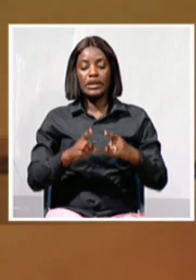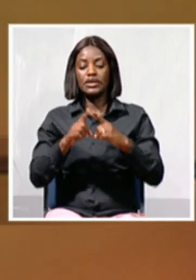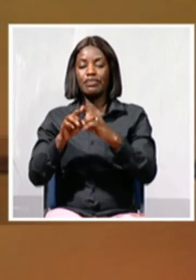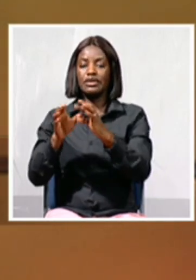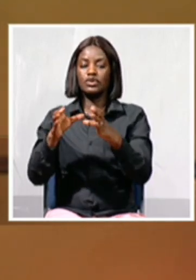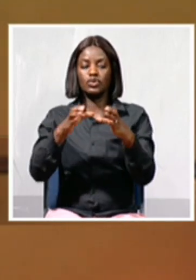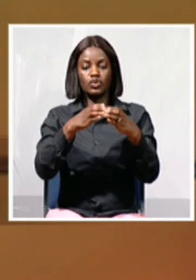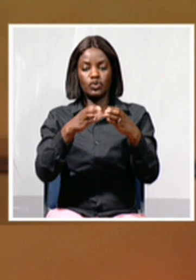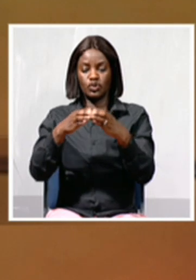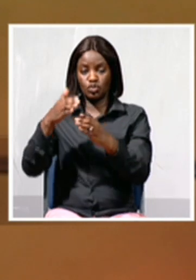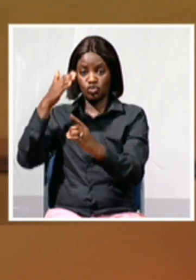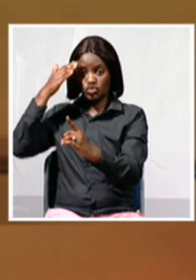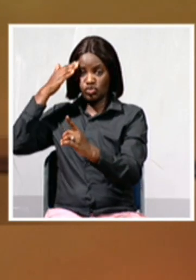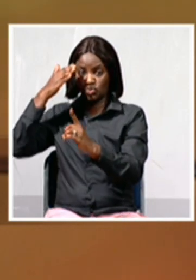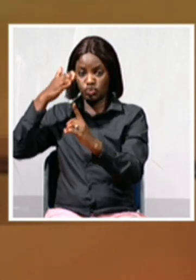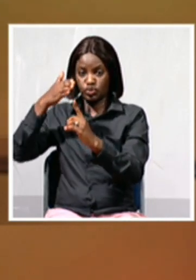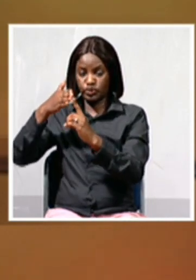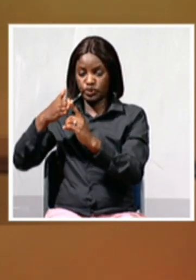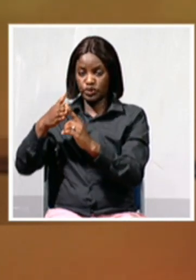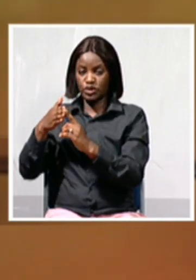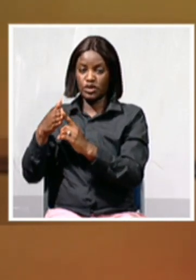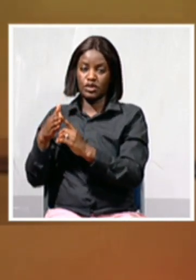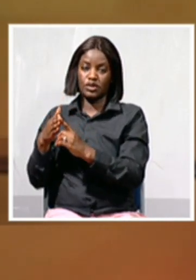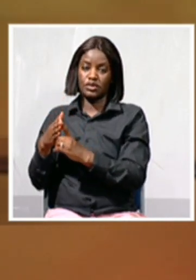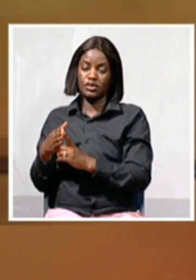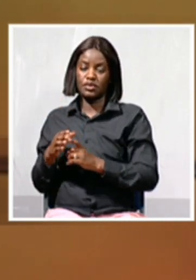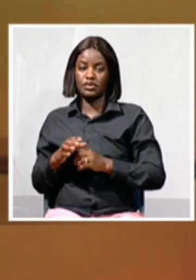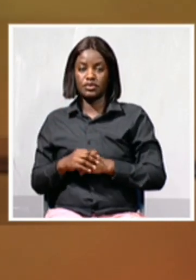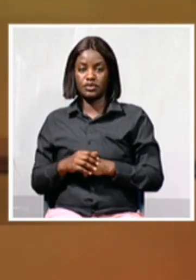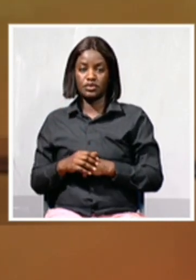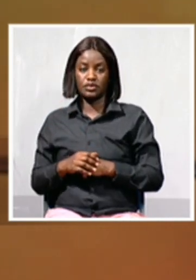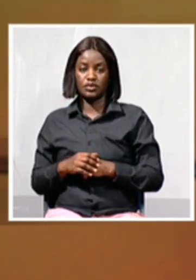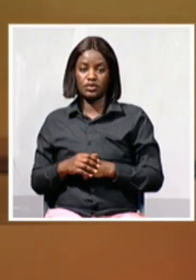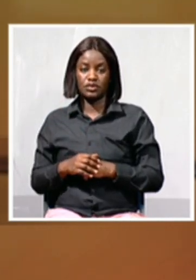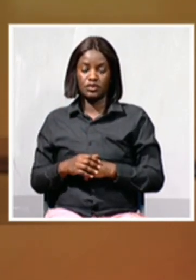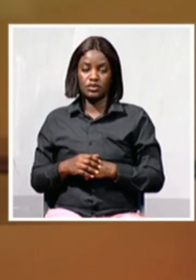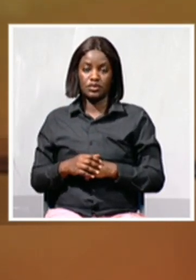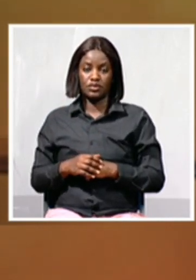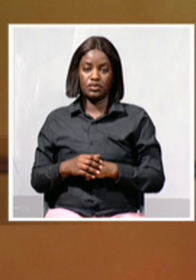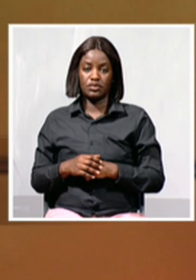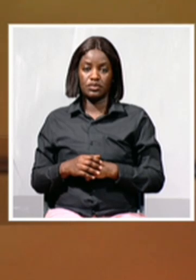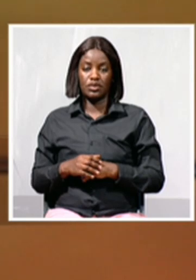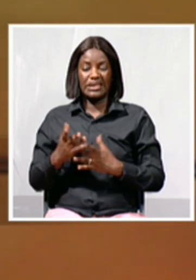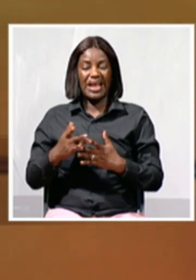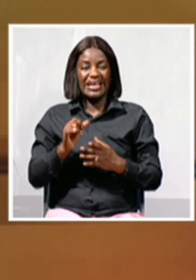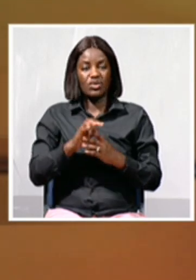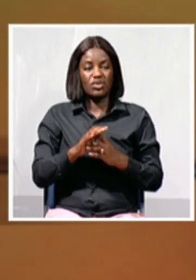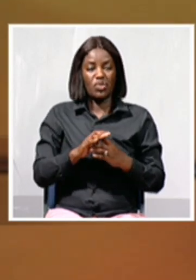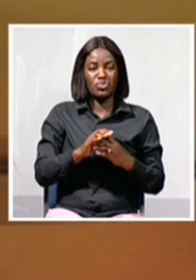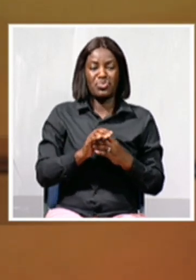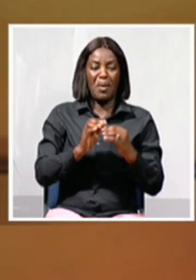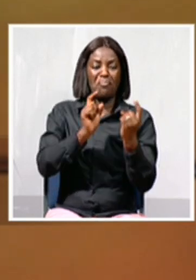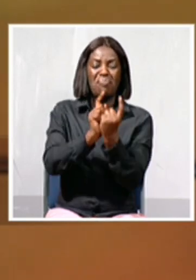And one of the key issues that we then considered was, in order to entice them, let's try peer-to-peer. So